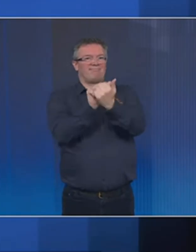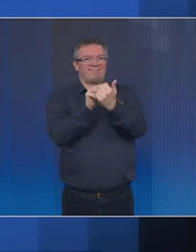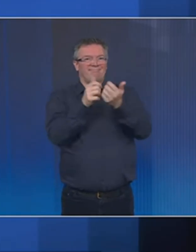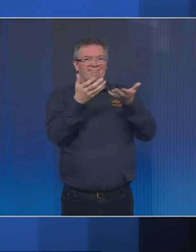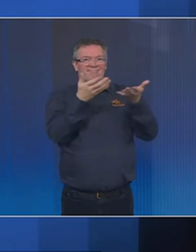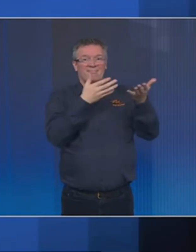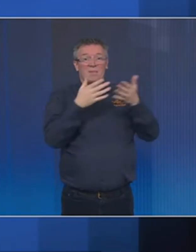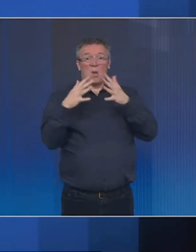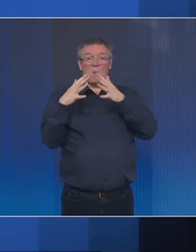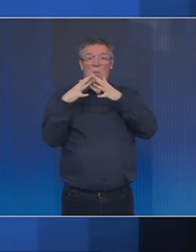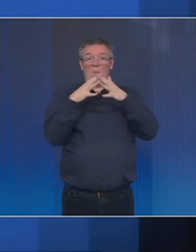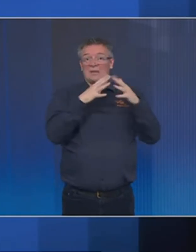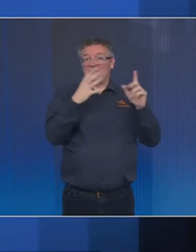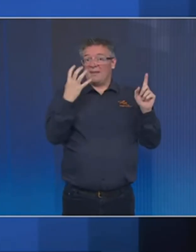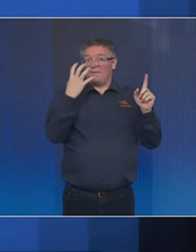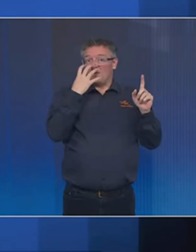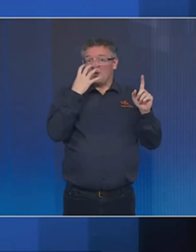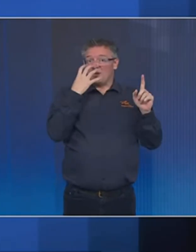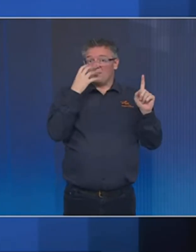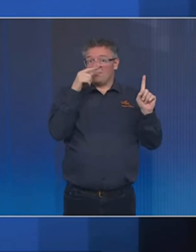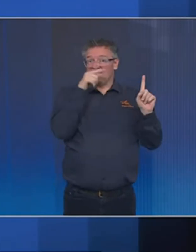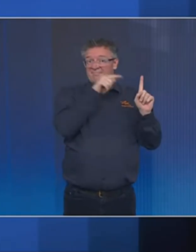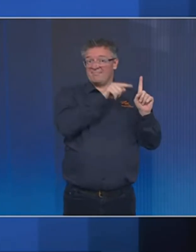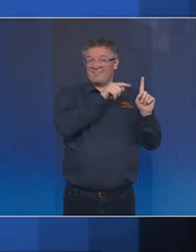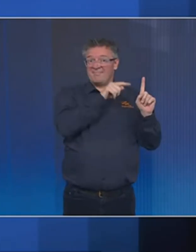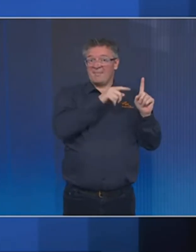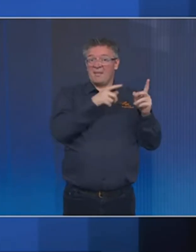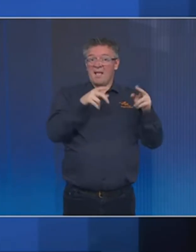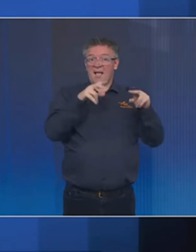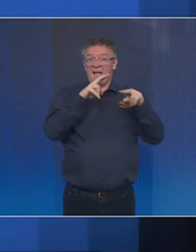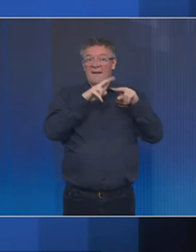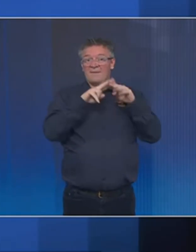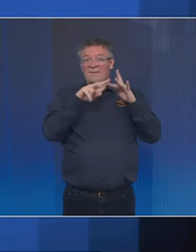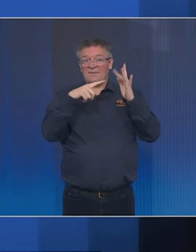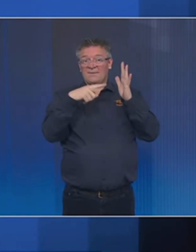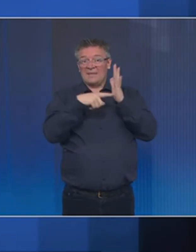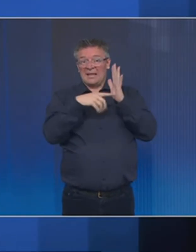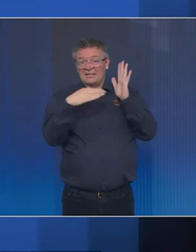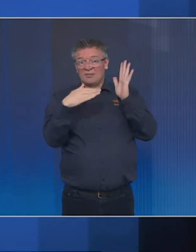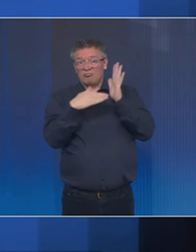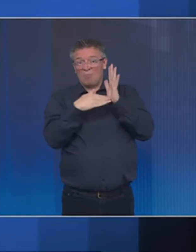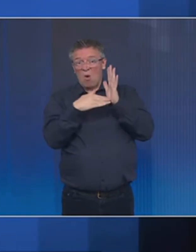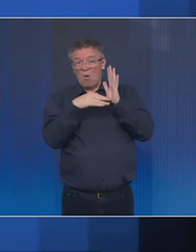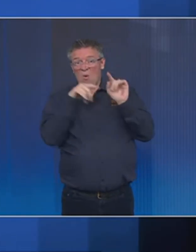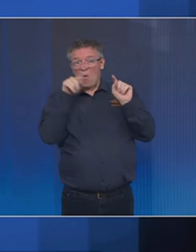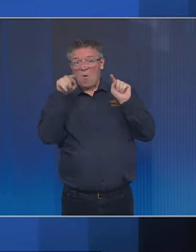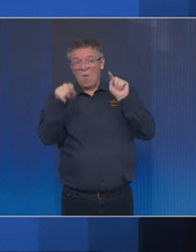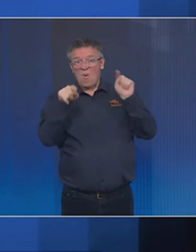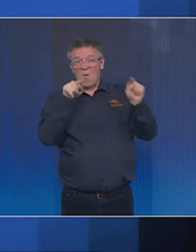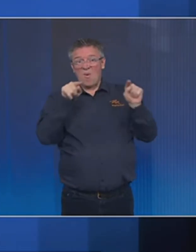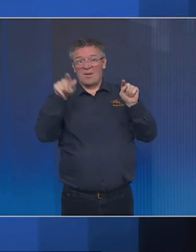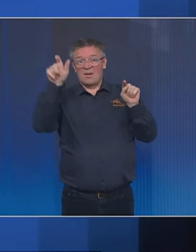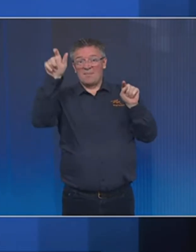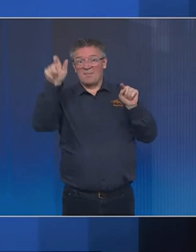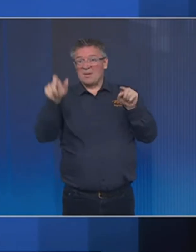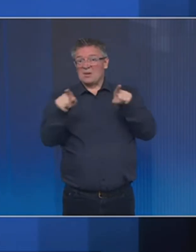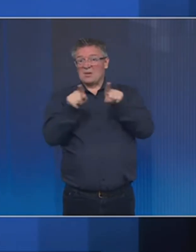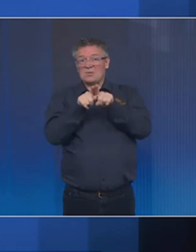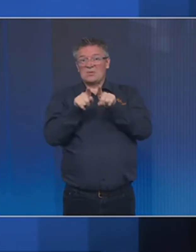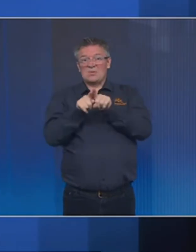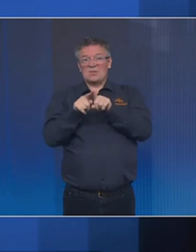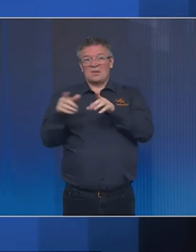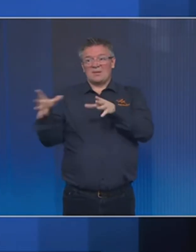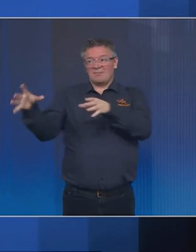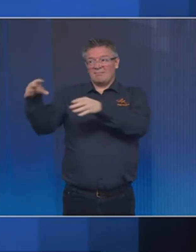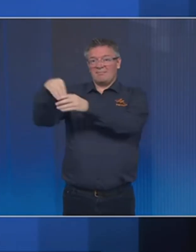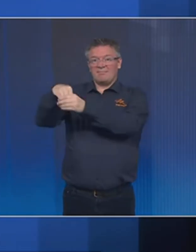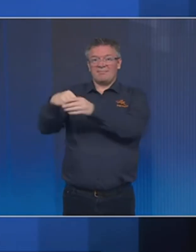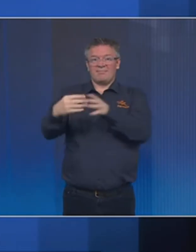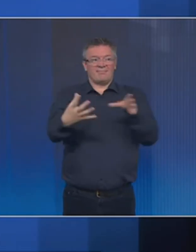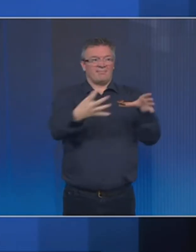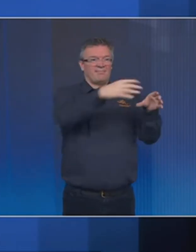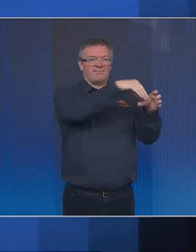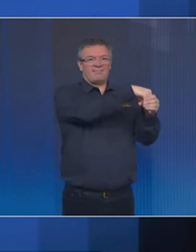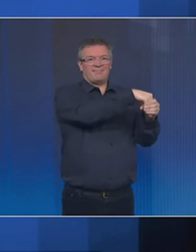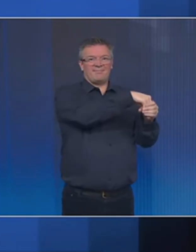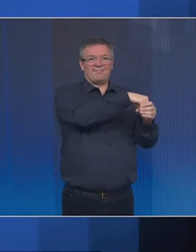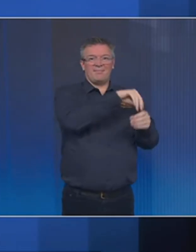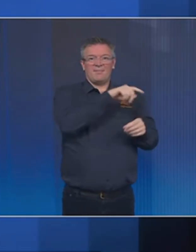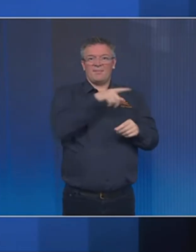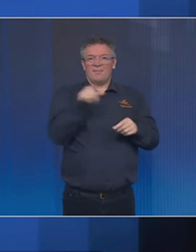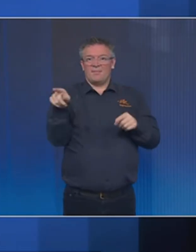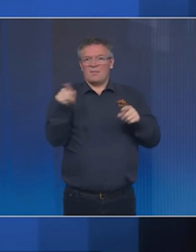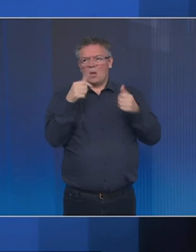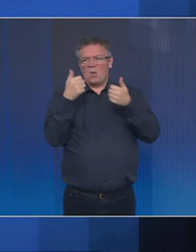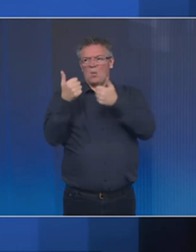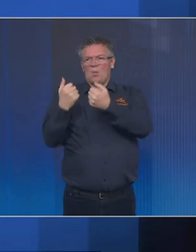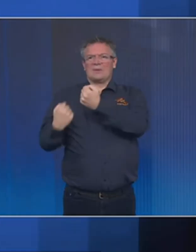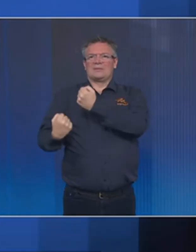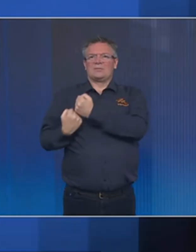have Vince LeBon, who is the CEO and founder of Rolly, and they've been two incredible allies in this to really pave